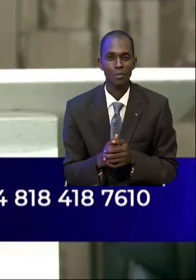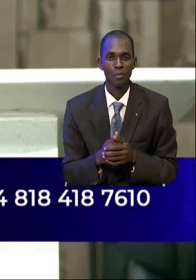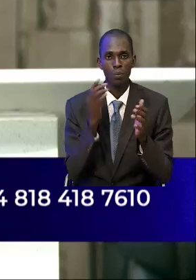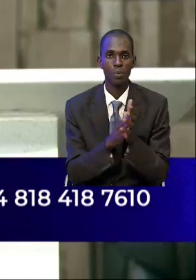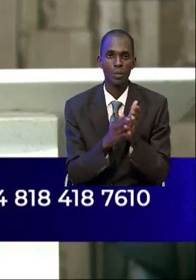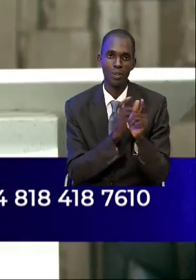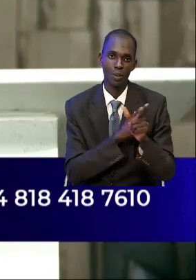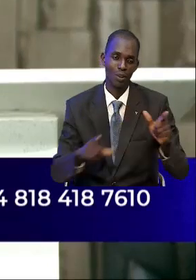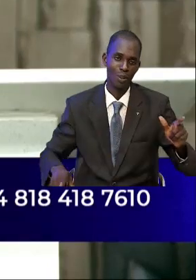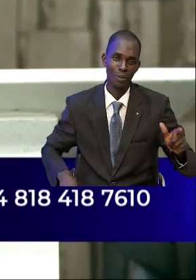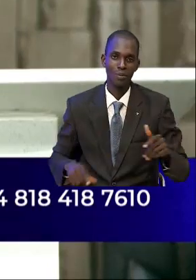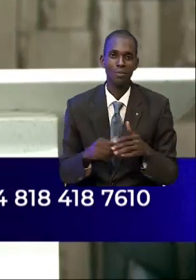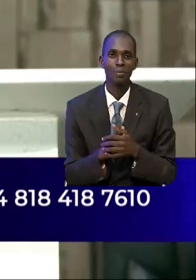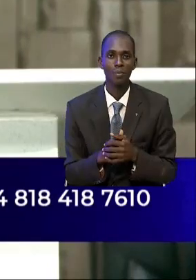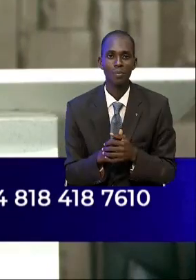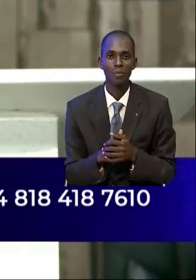God bless you.